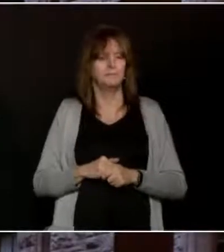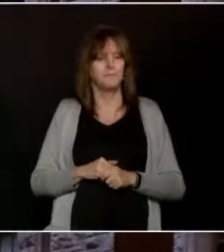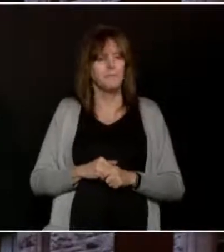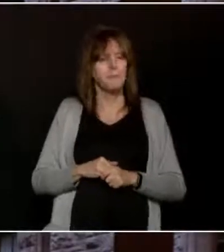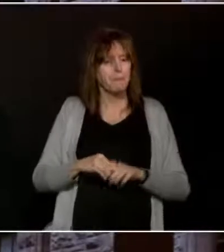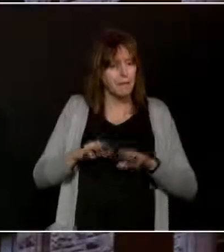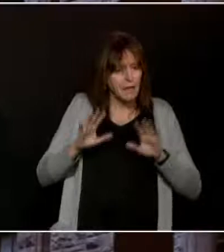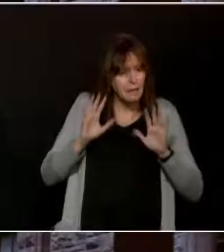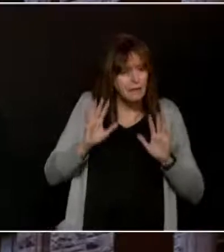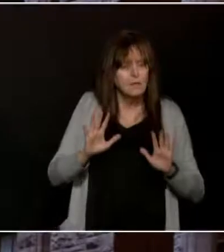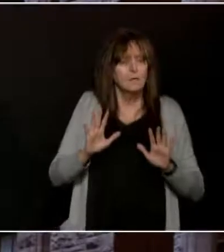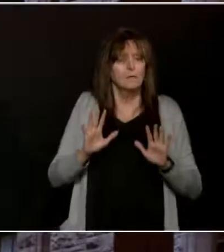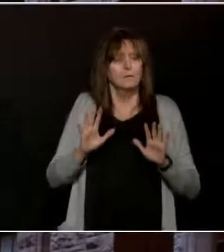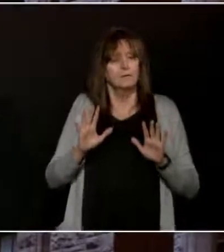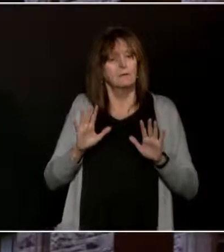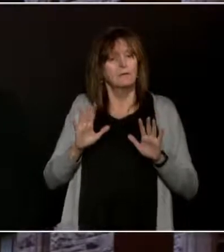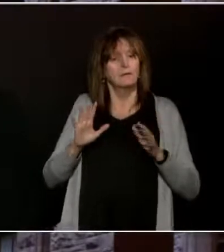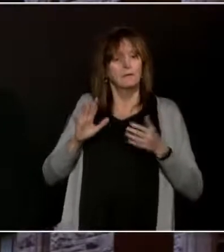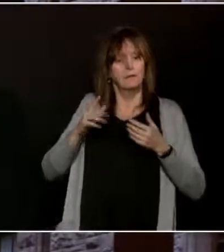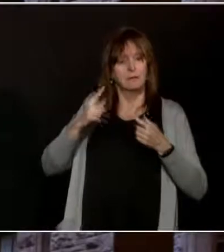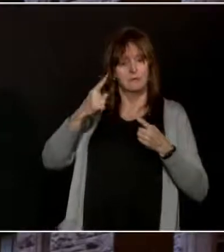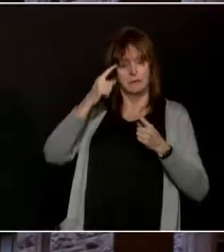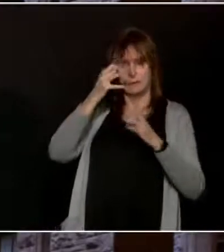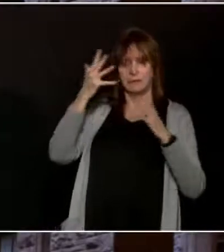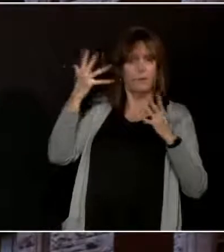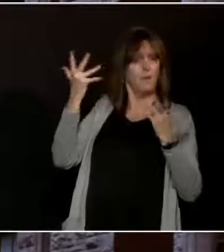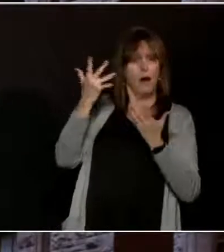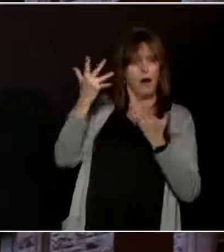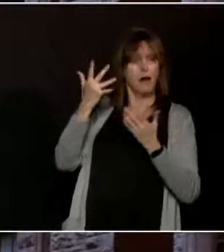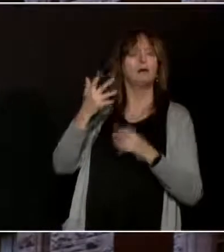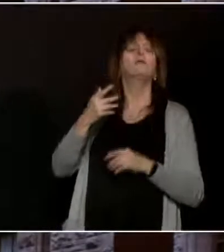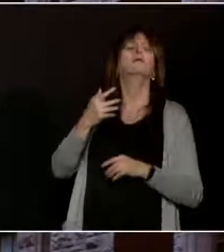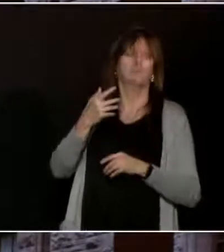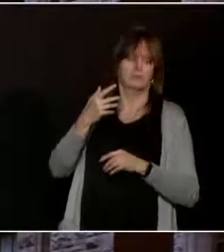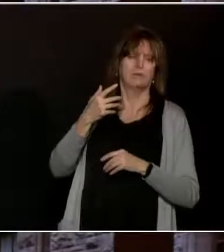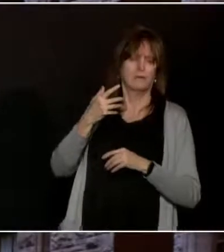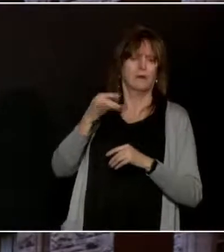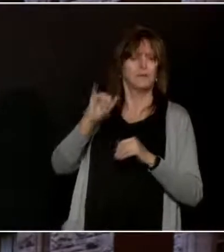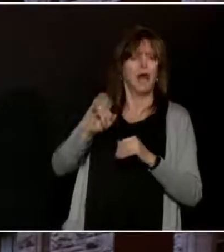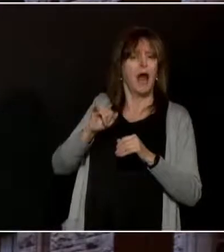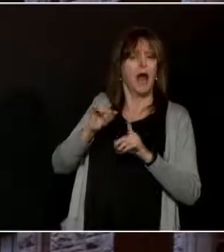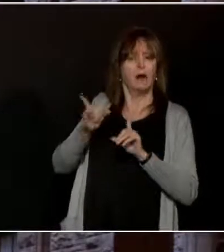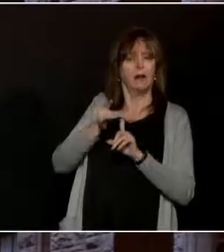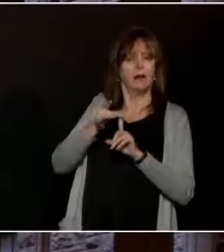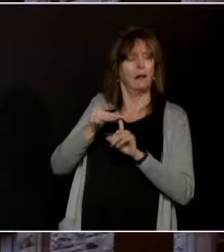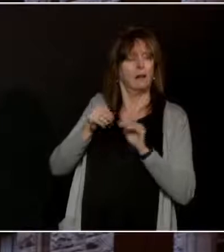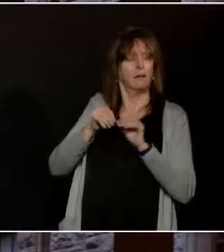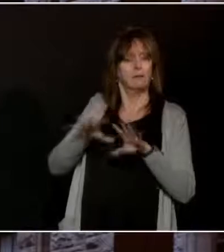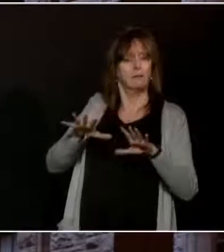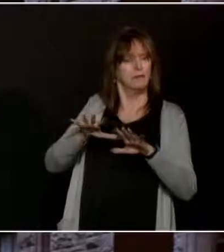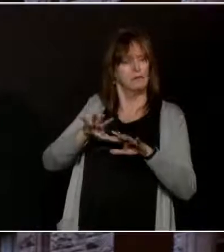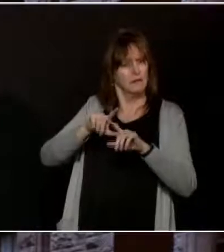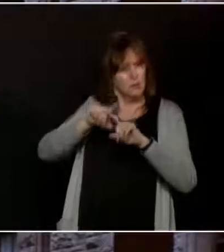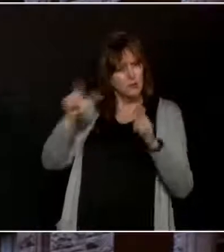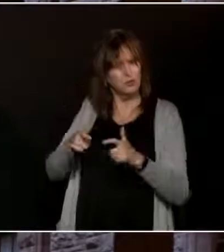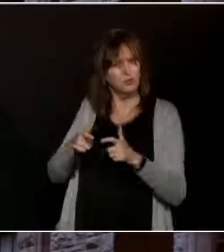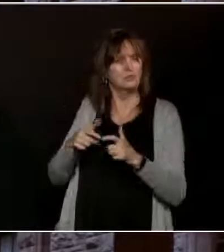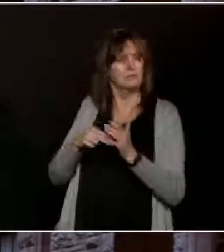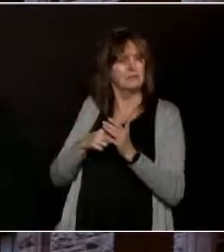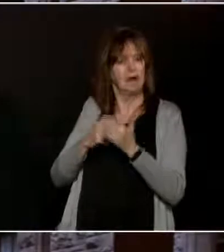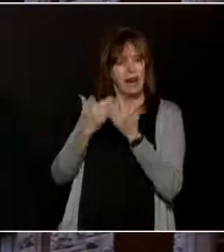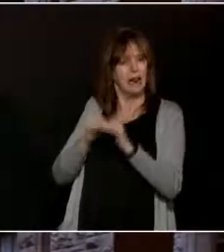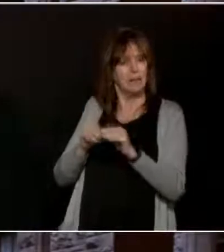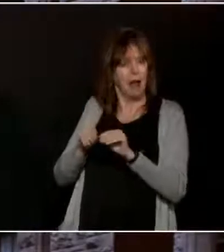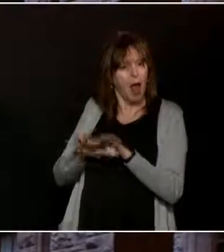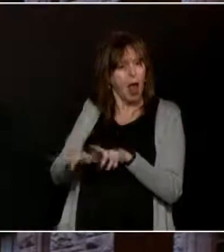maintain yourself at that level. You maintain access to some of those services that were closed in lockdown periods or stay-at-home orders or other restrictions